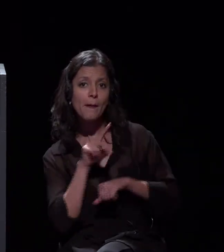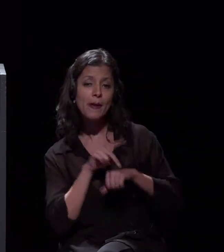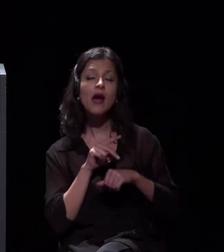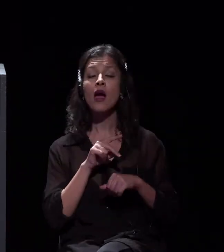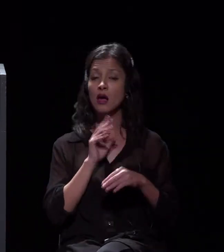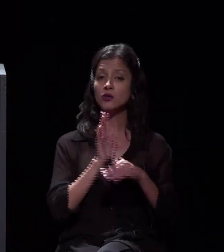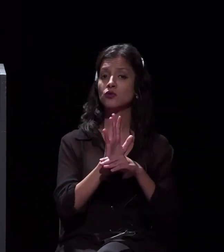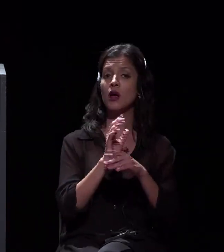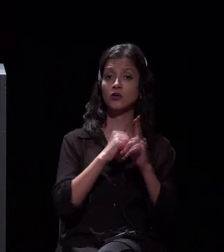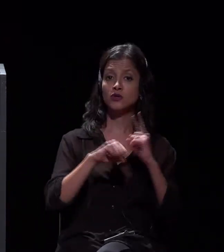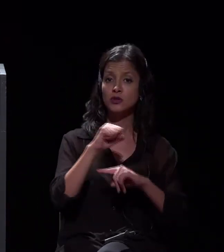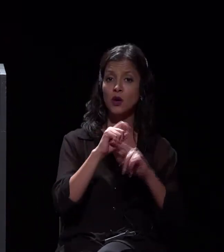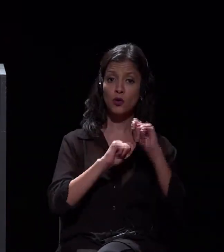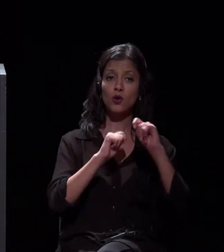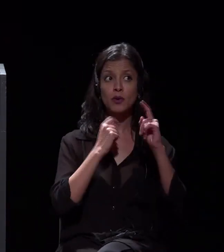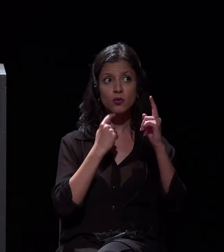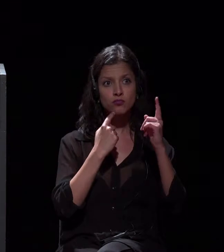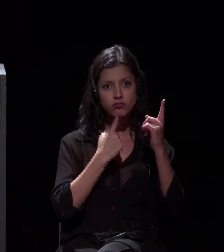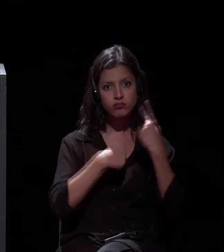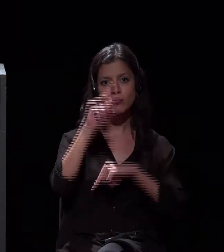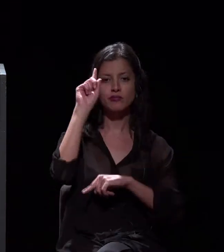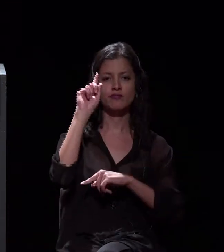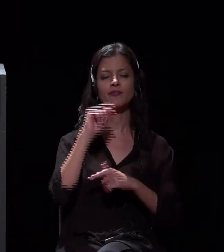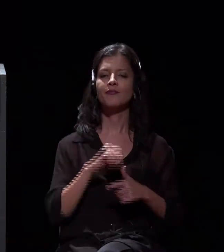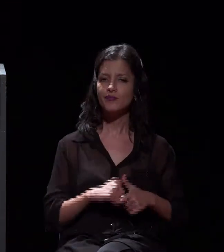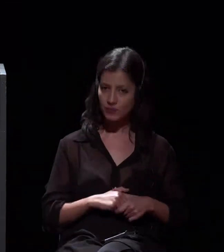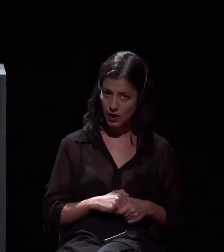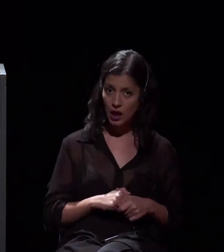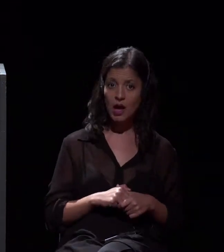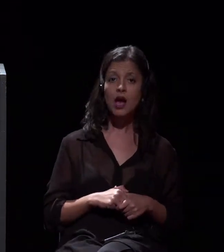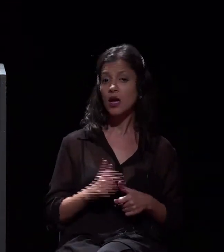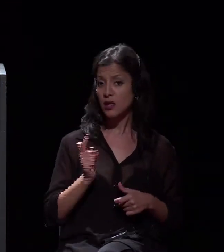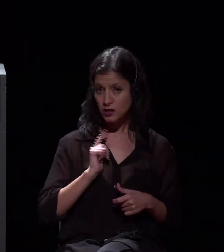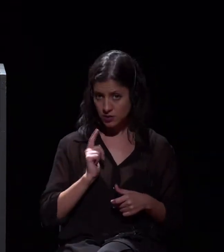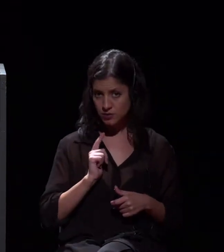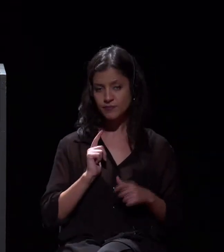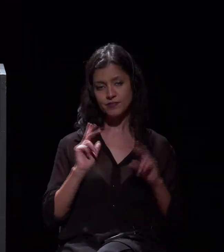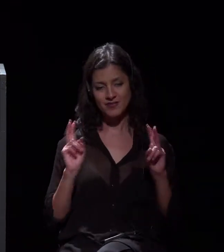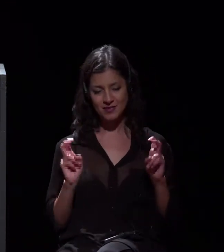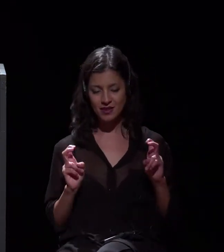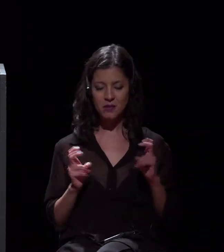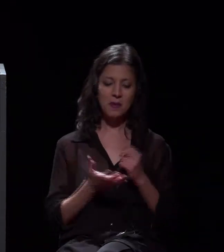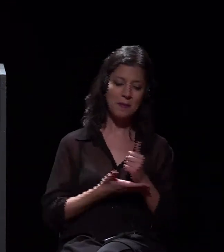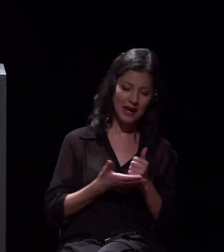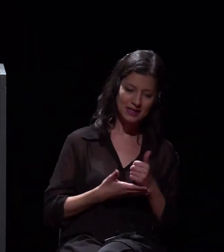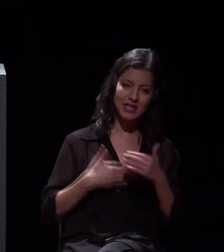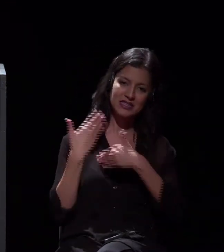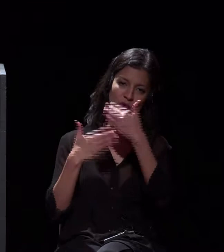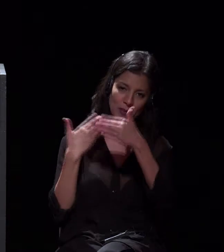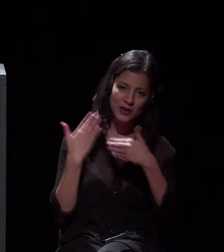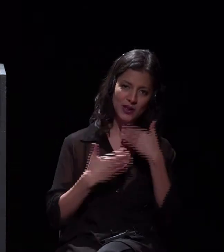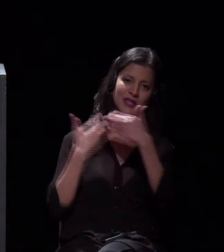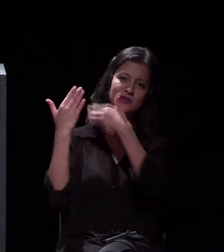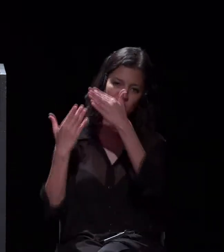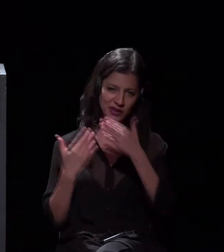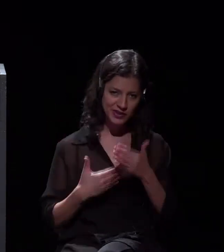Latin American nations. This rhetoric of developmentalism, largely articulated and implemented from CEPAL, with the